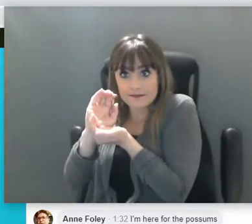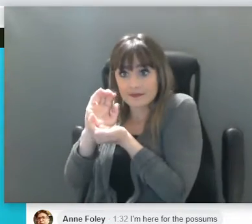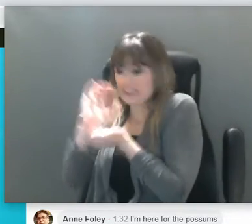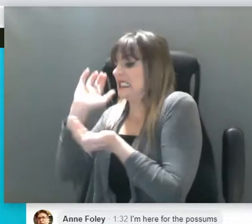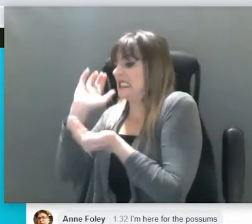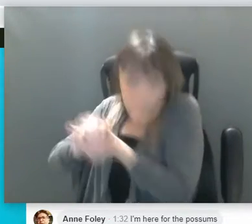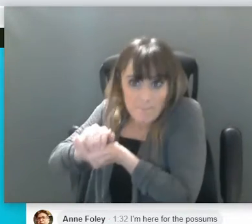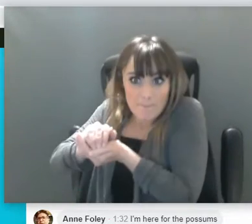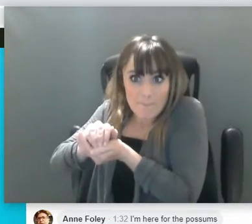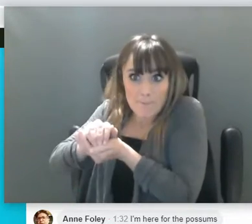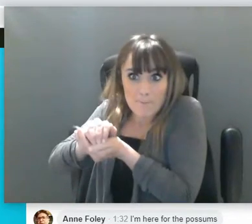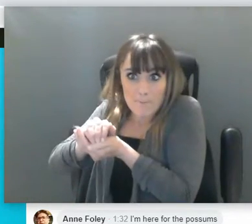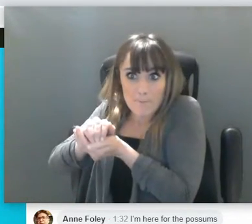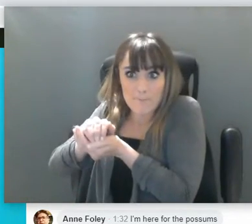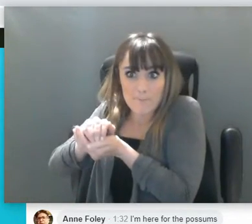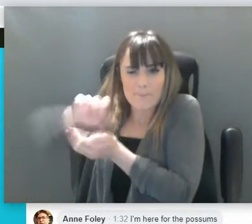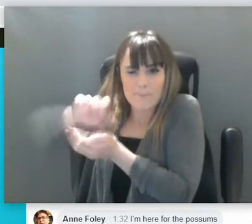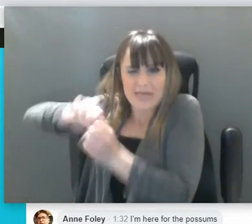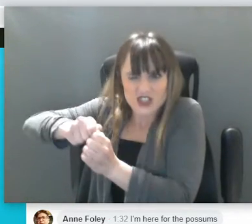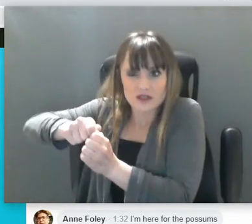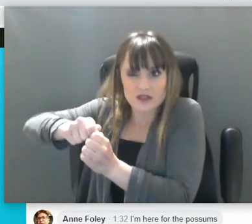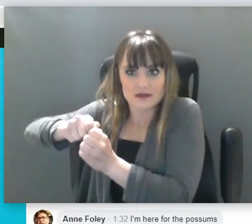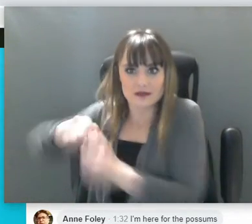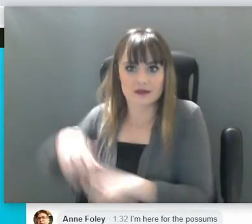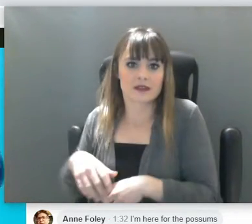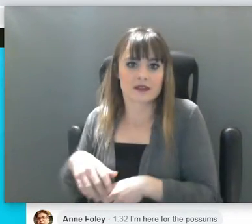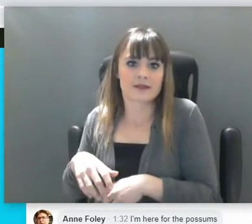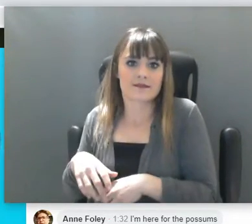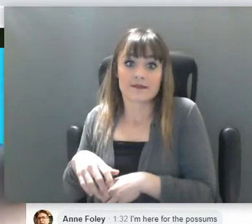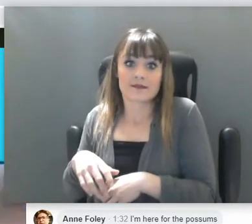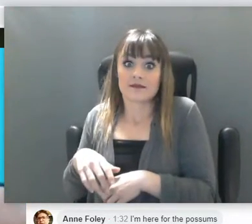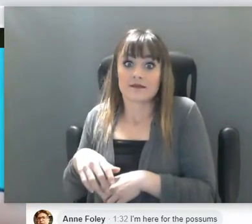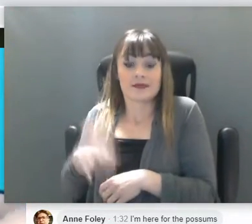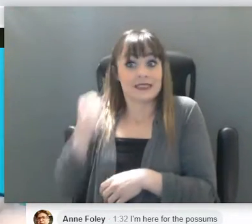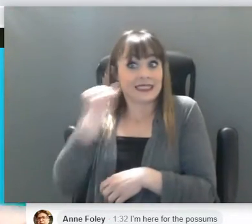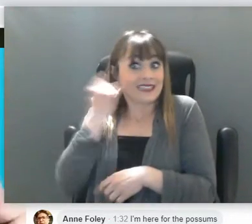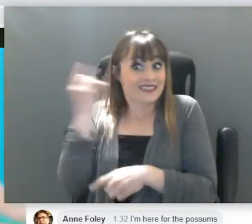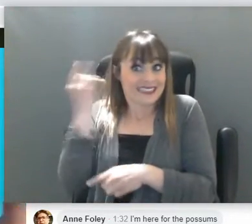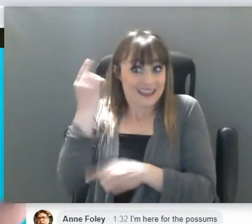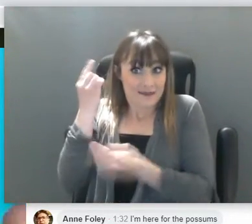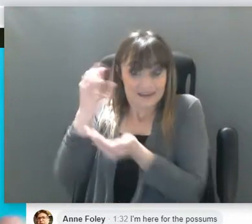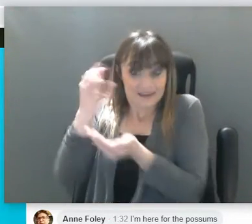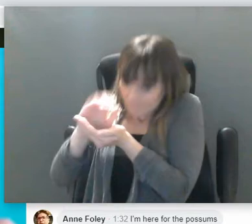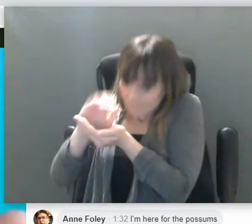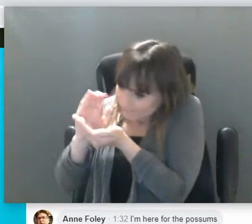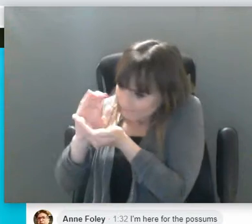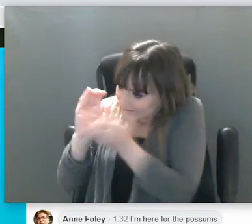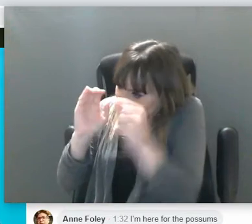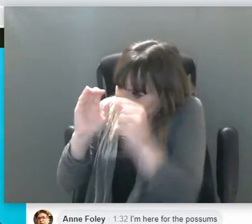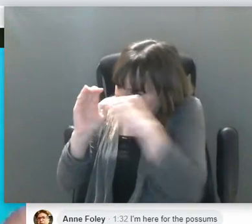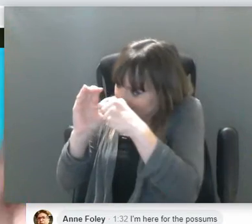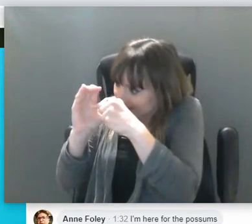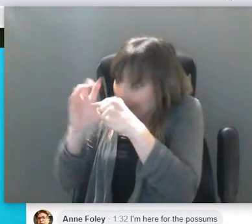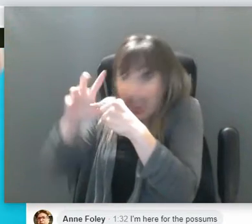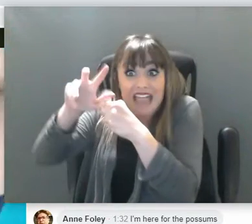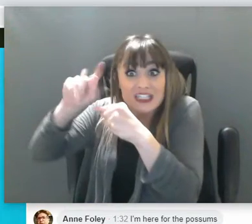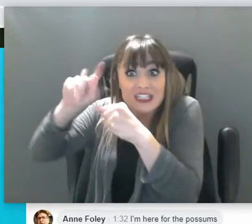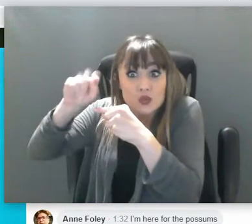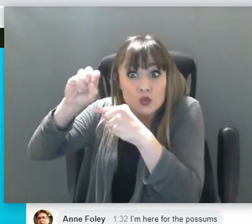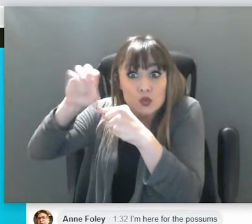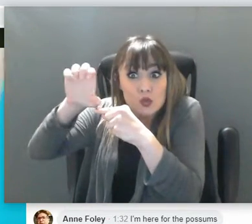complete ball, into a very tight ball. So if something goes in there, he will actually grab that with his cool little